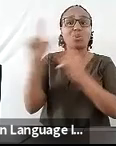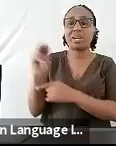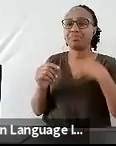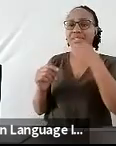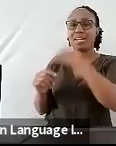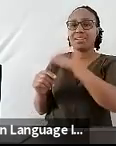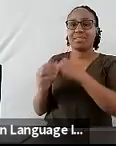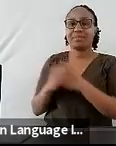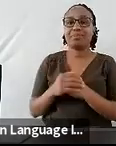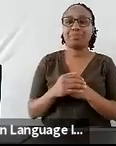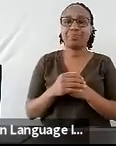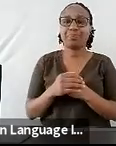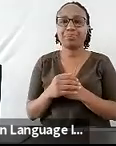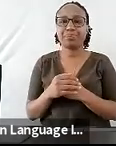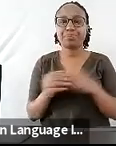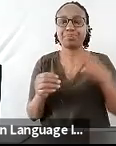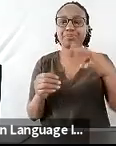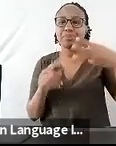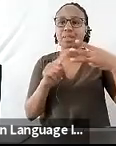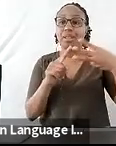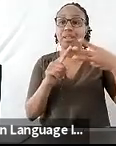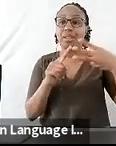would say Mexico City.